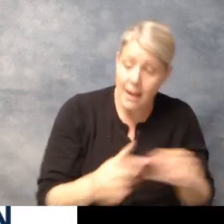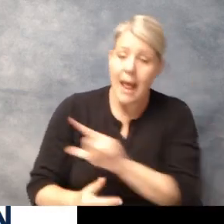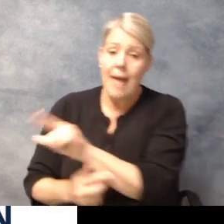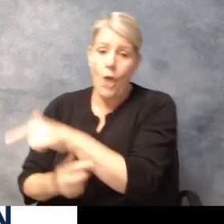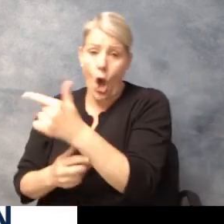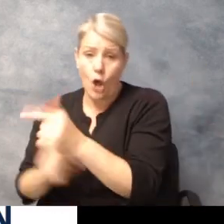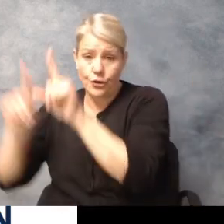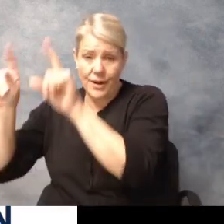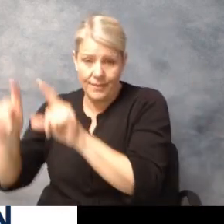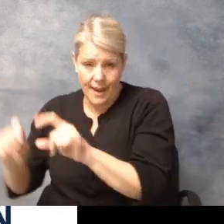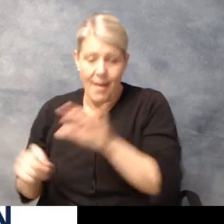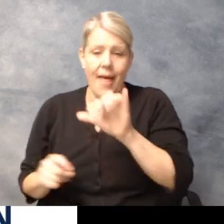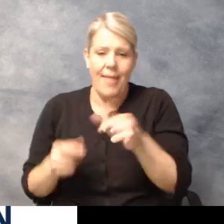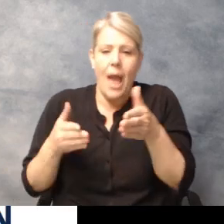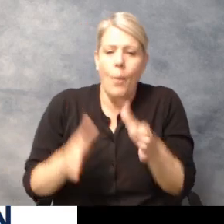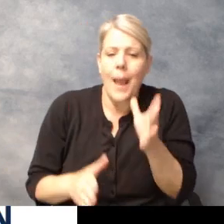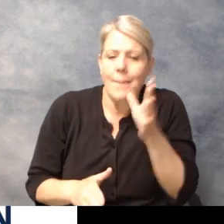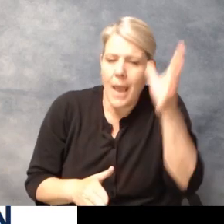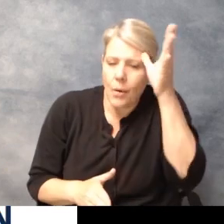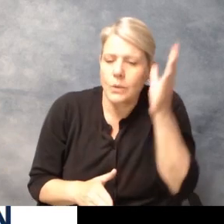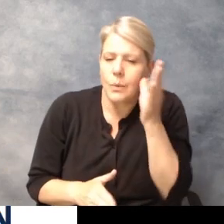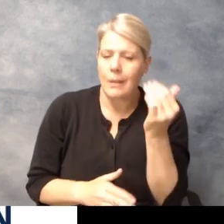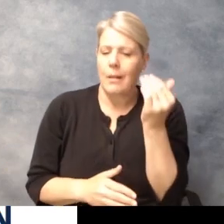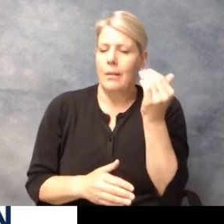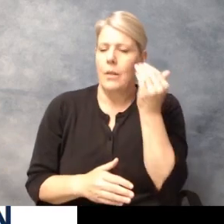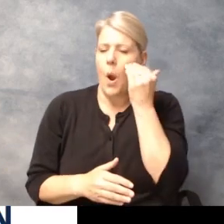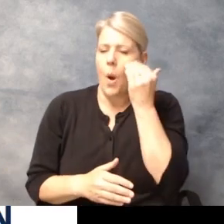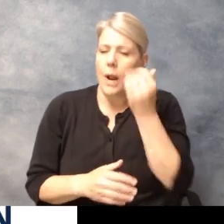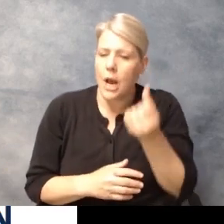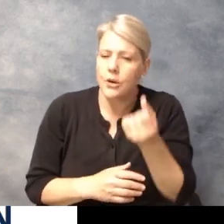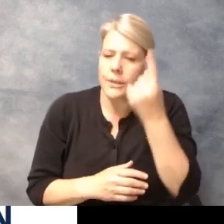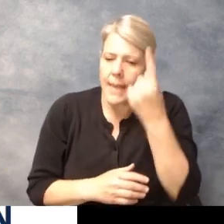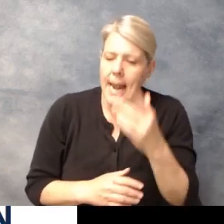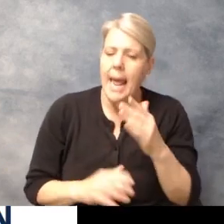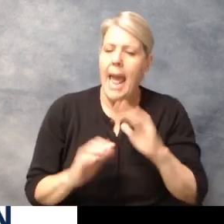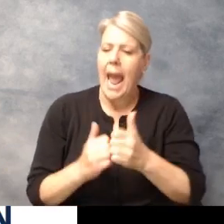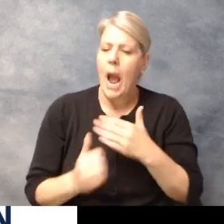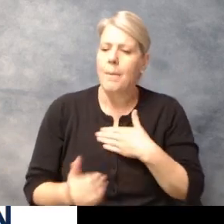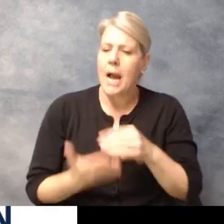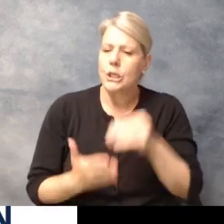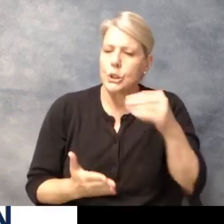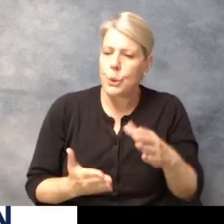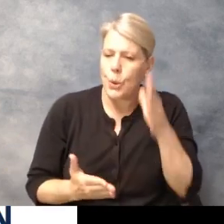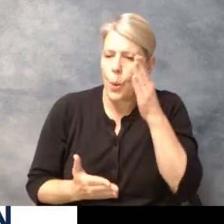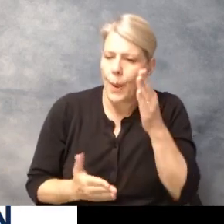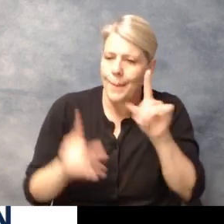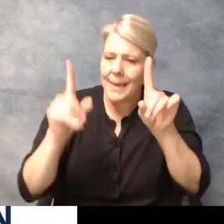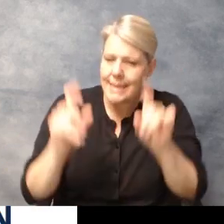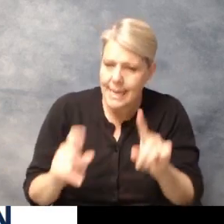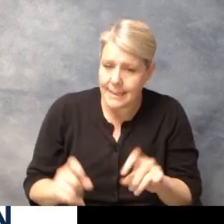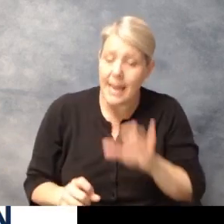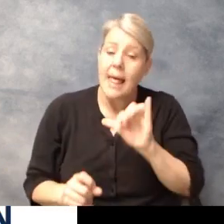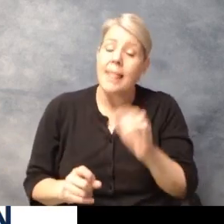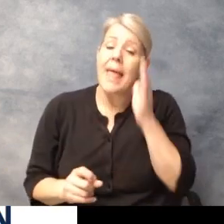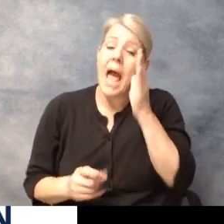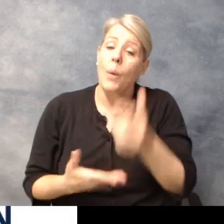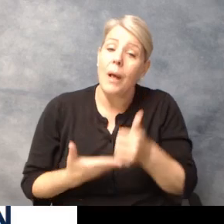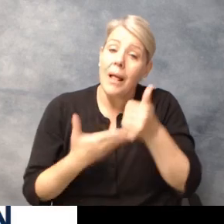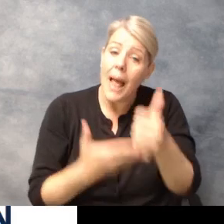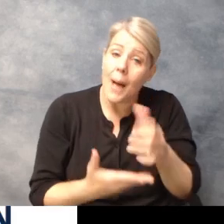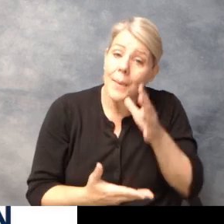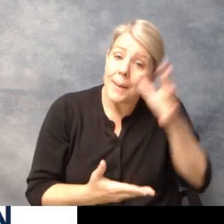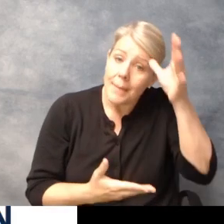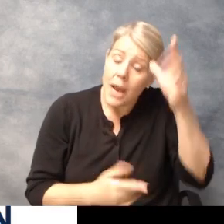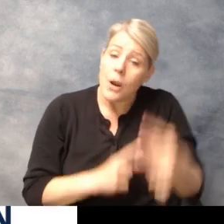better understand how your student may be assessed. As a member of the ARC, this information will better assist you in discussing